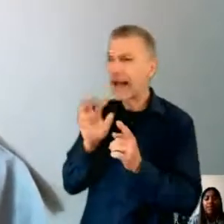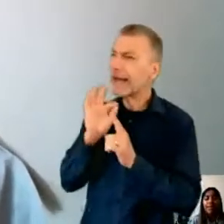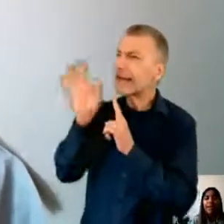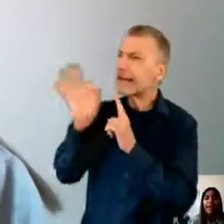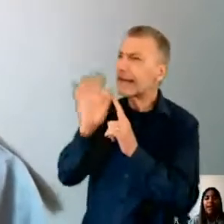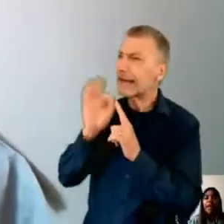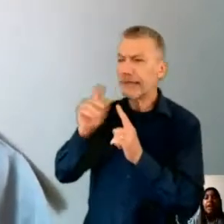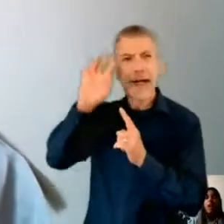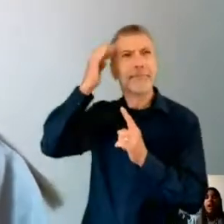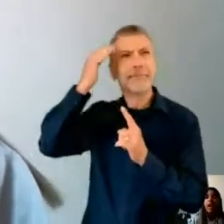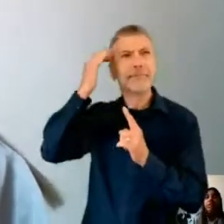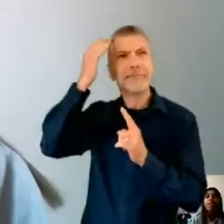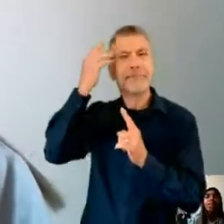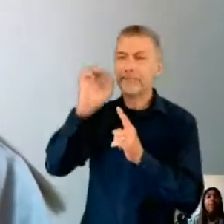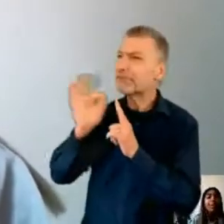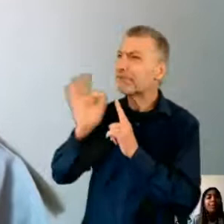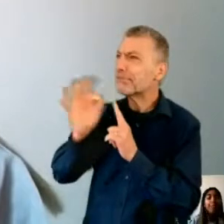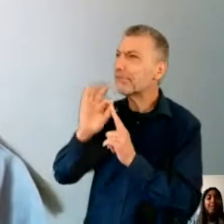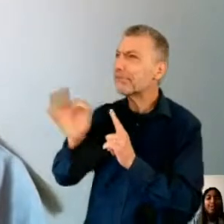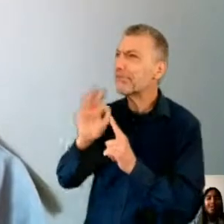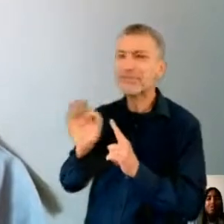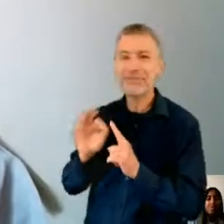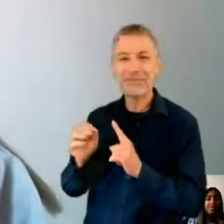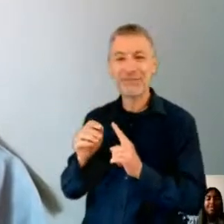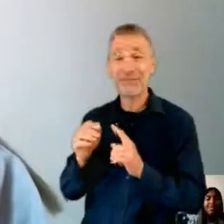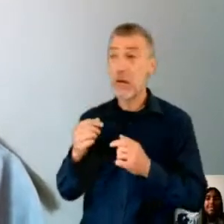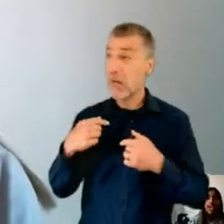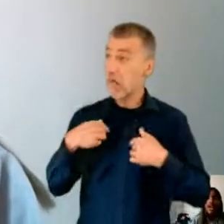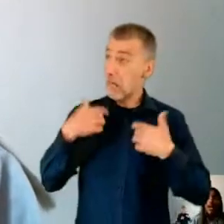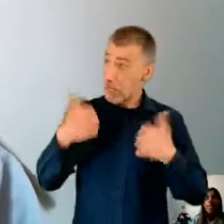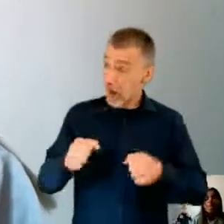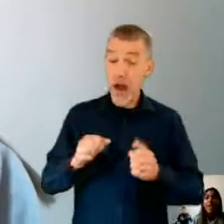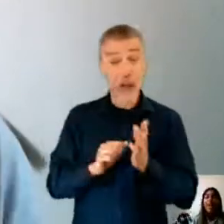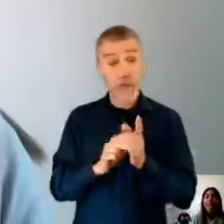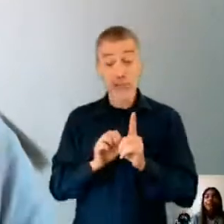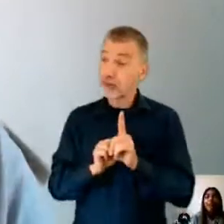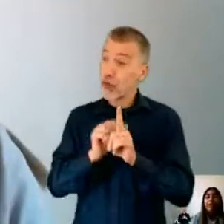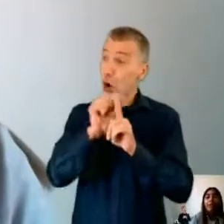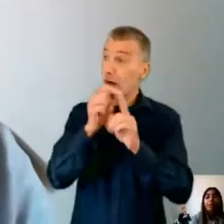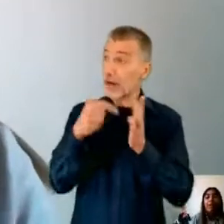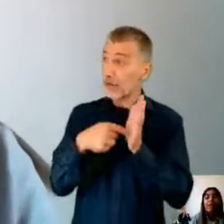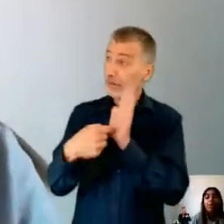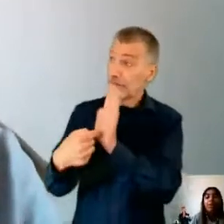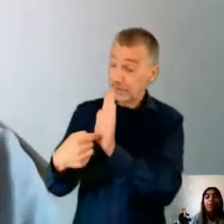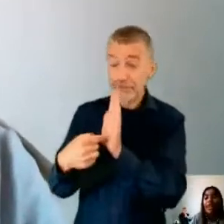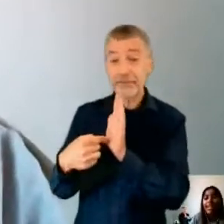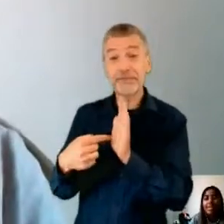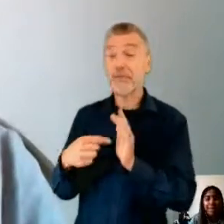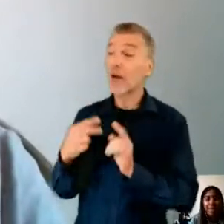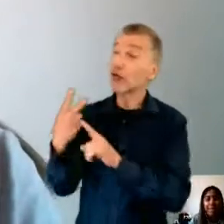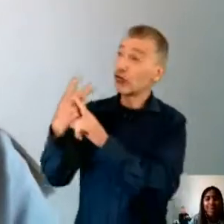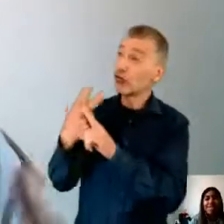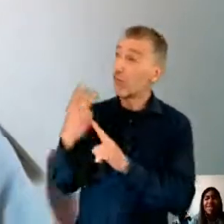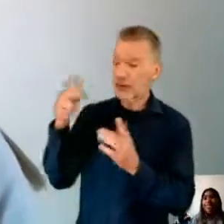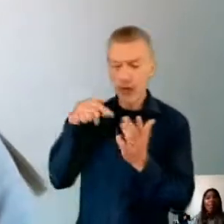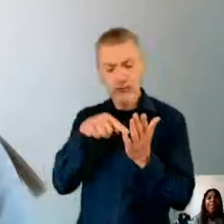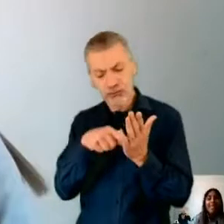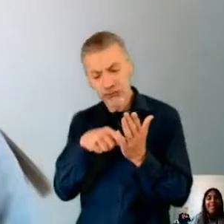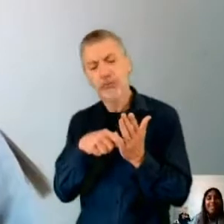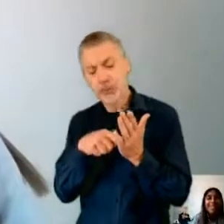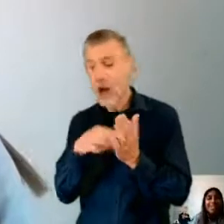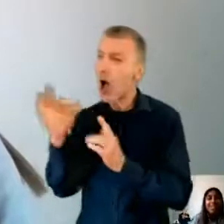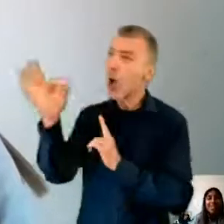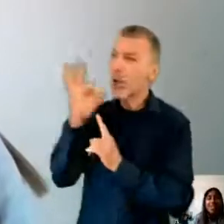questions that I may have, show my progress on the projects, and for my supervisor to also ask me questions to get